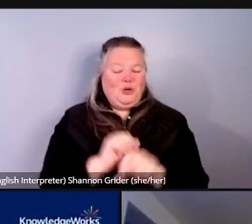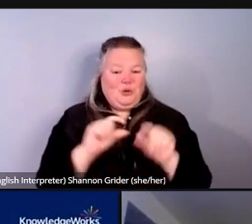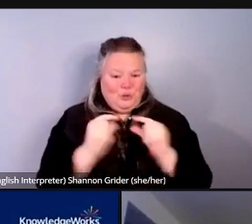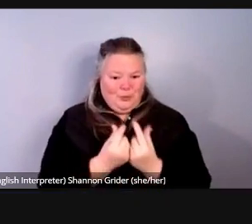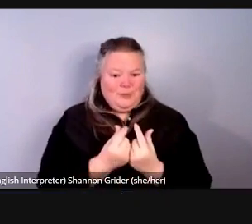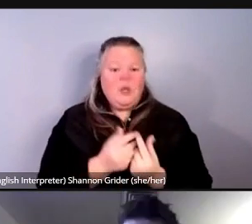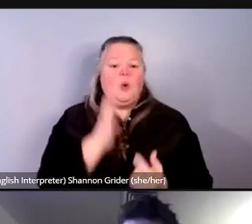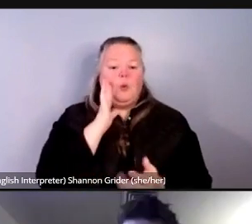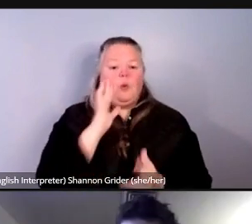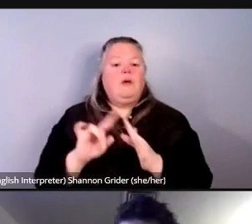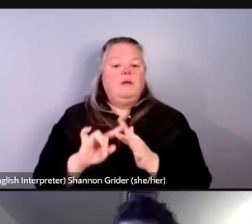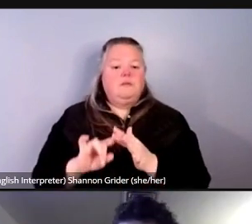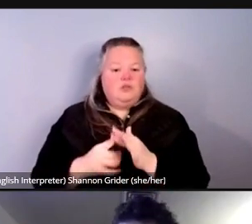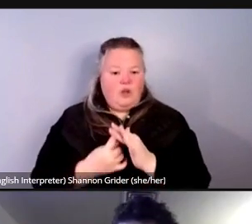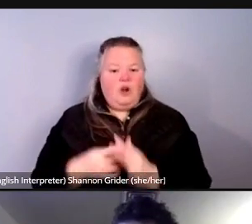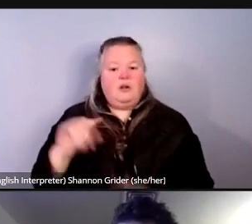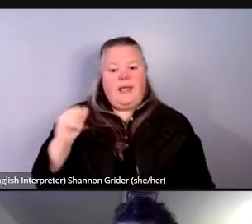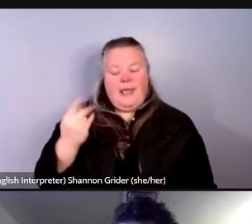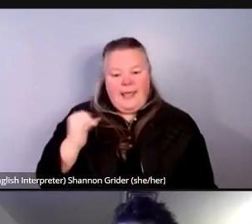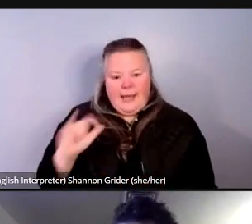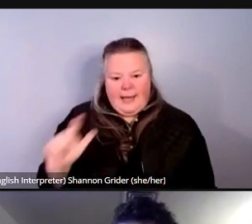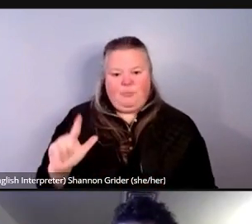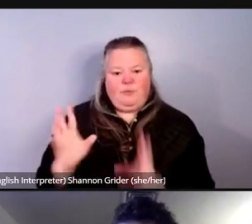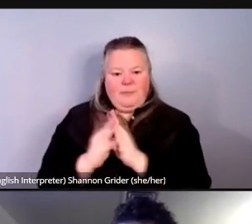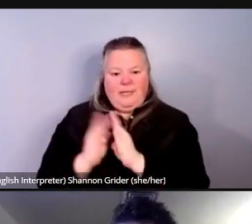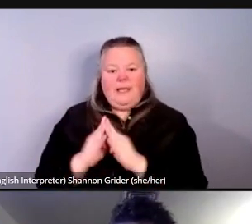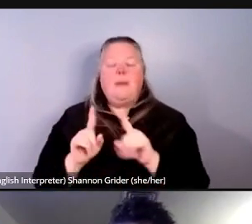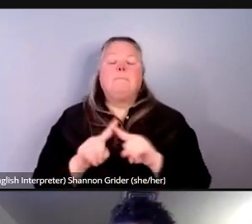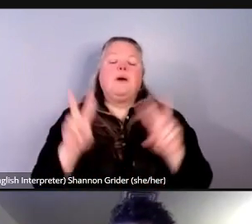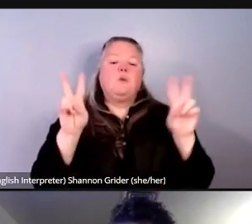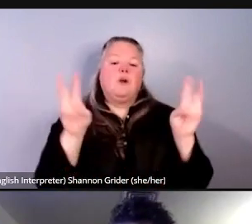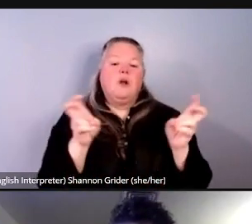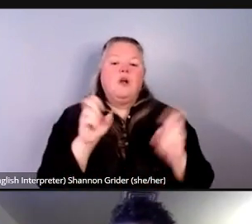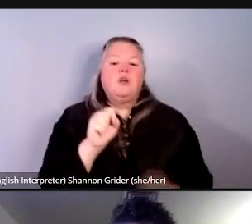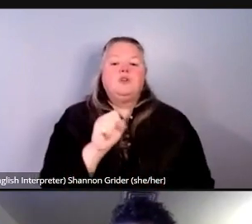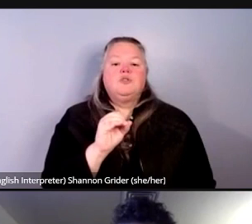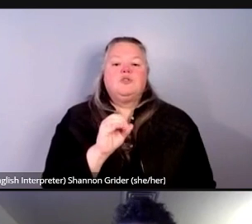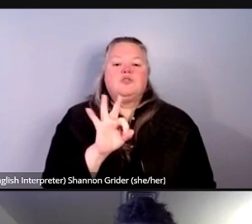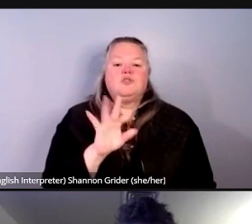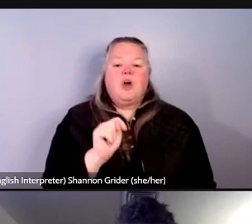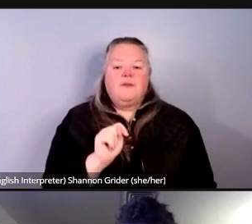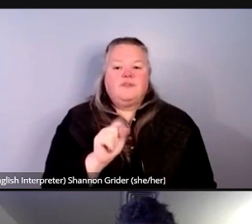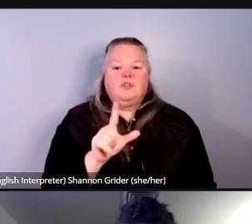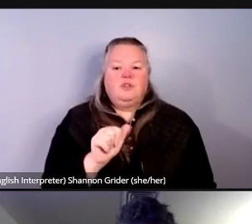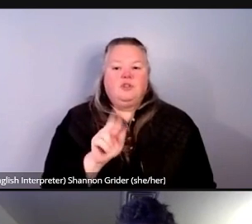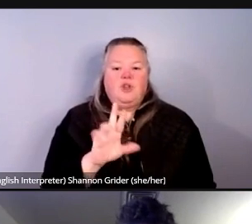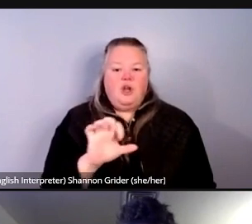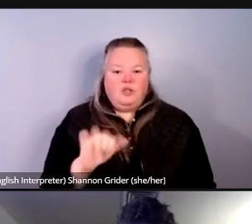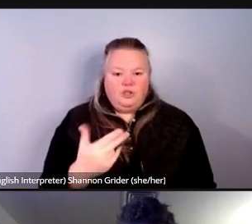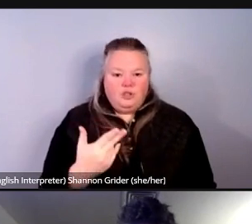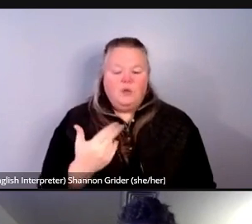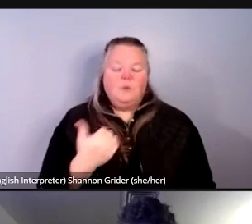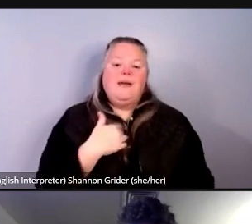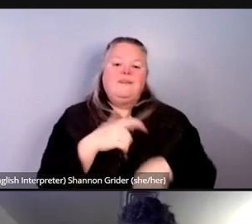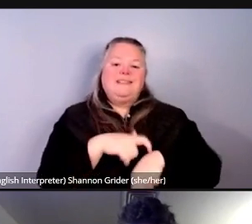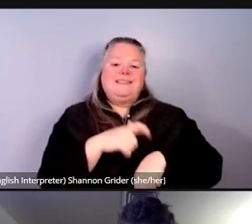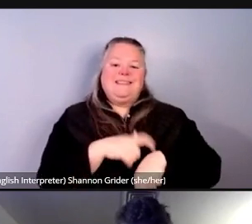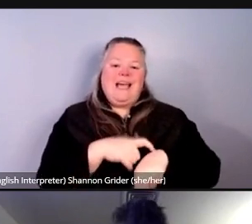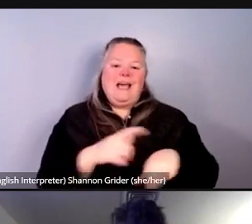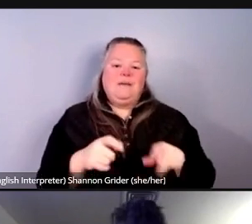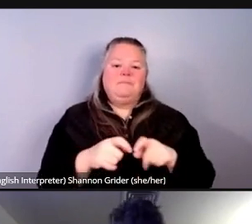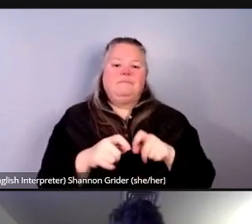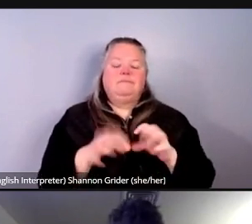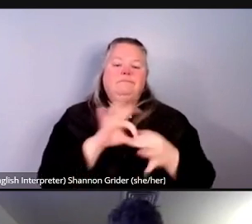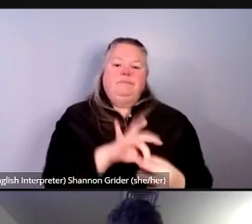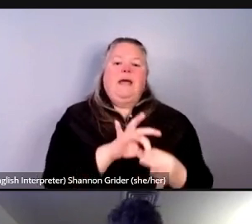convening. However, we're sort of soft launching is what we're calling this, a couple sort of time-bound work groups that will